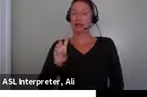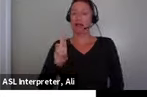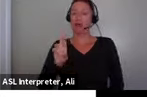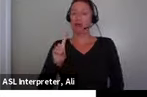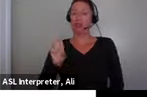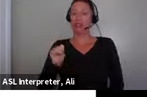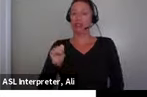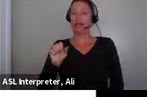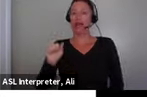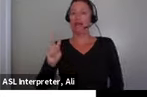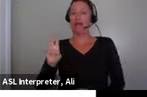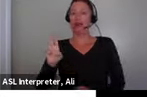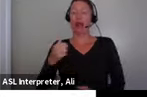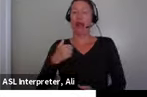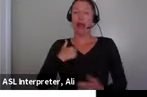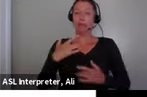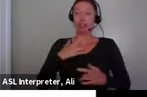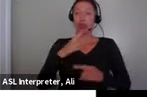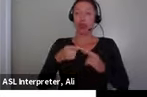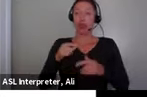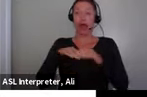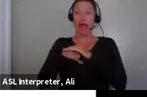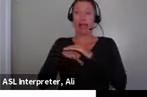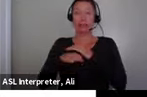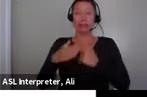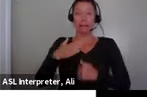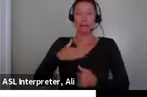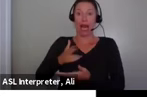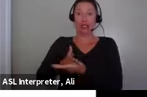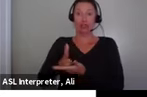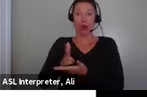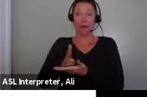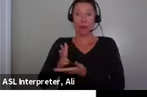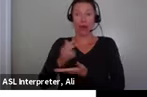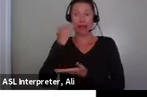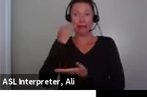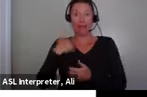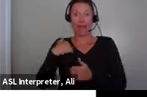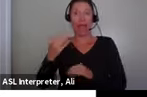our driveway and the impact that that construction will have